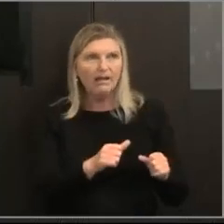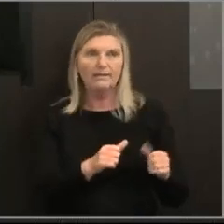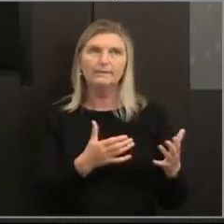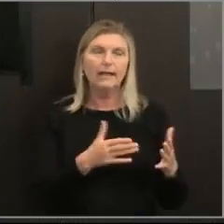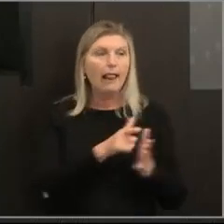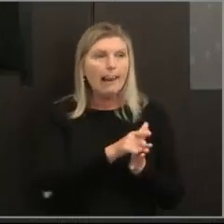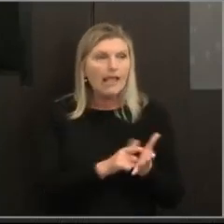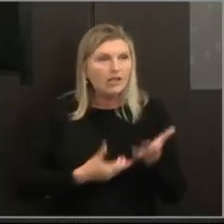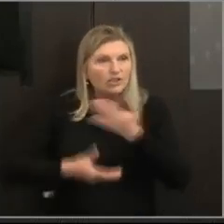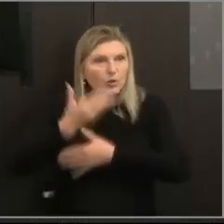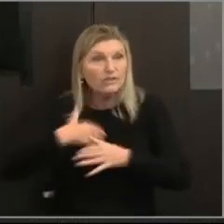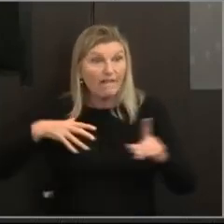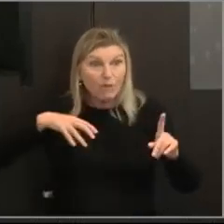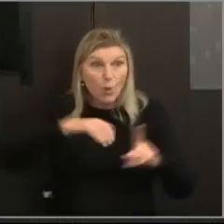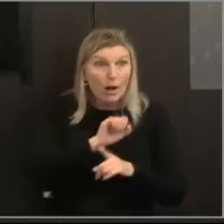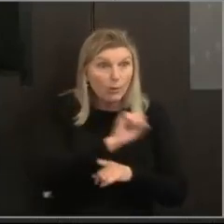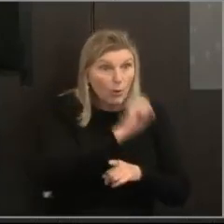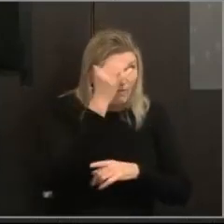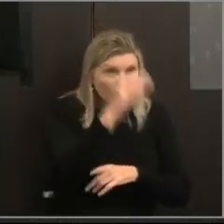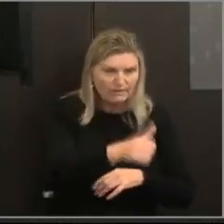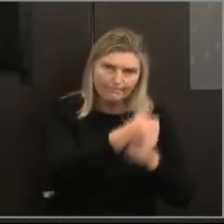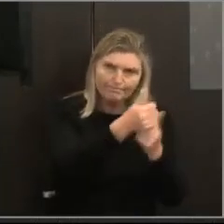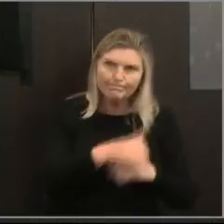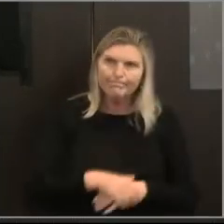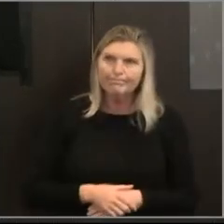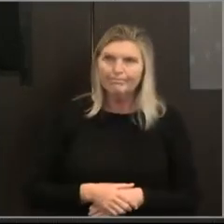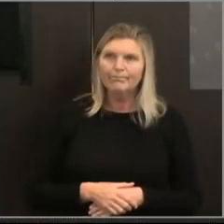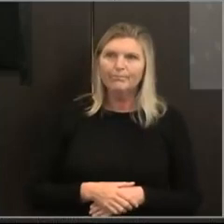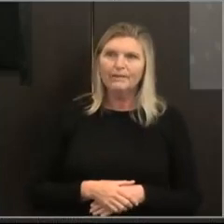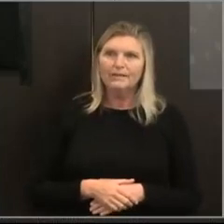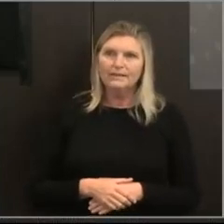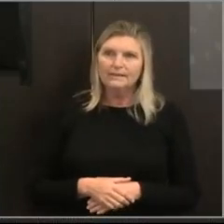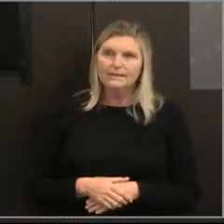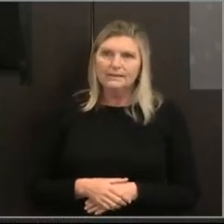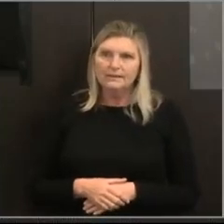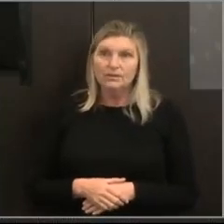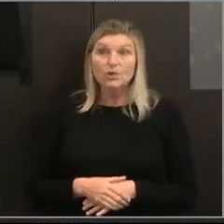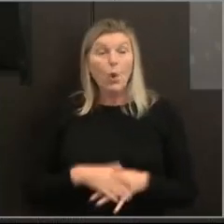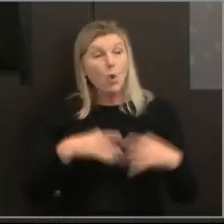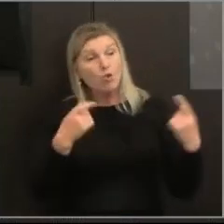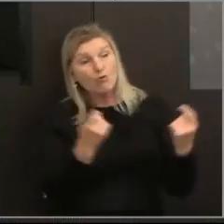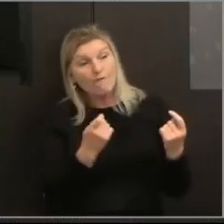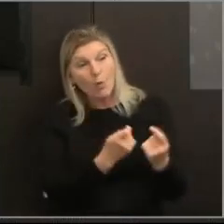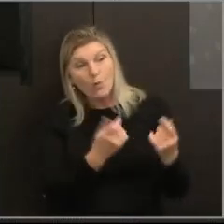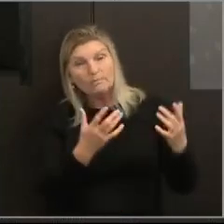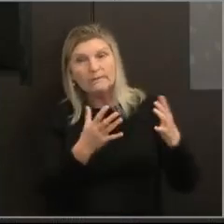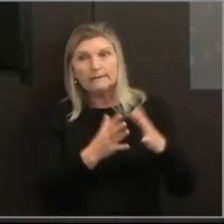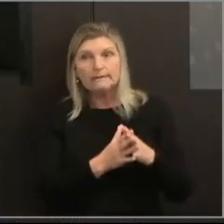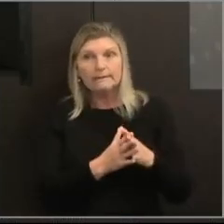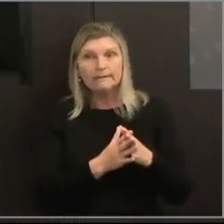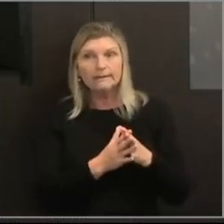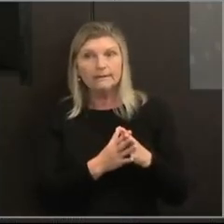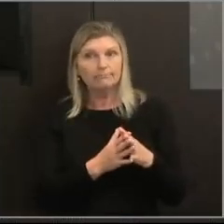So rather than piecemeal reforms at the bottom, if you like, the solution is what a starting